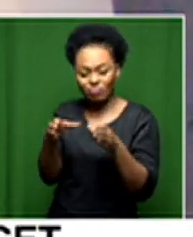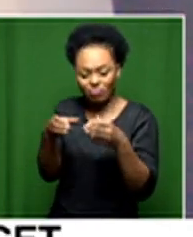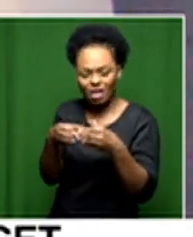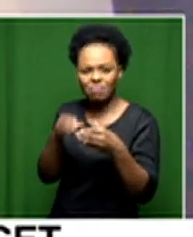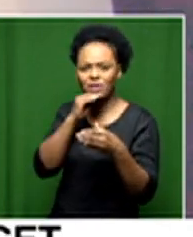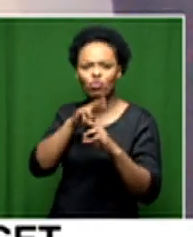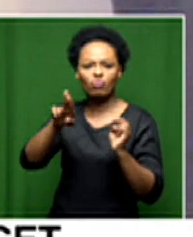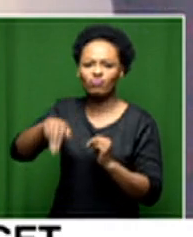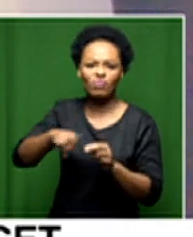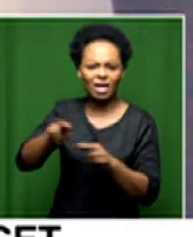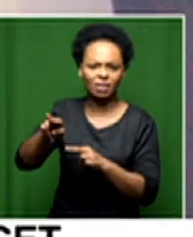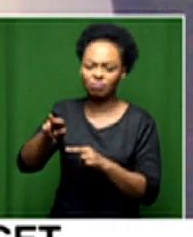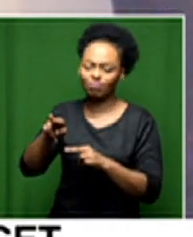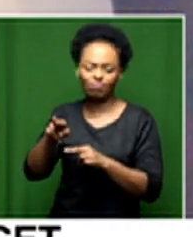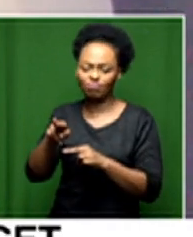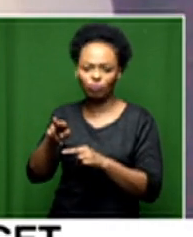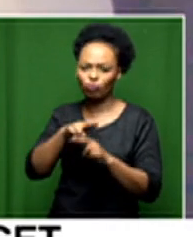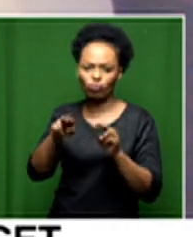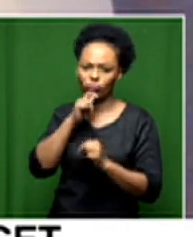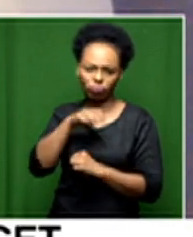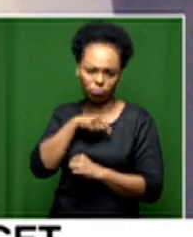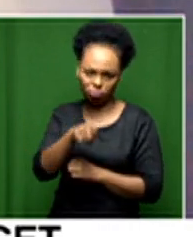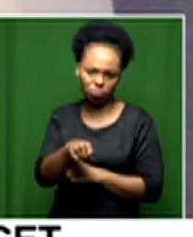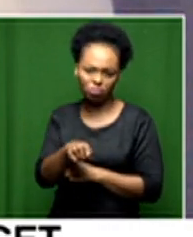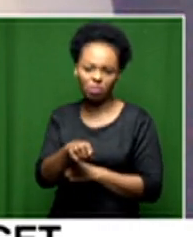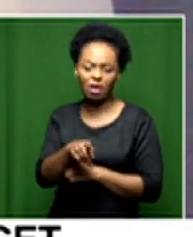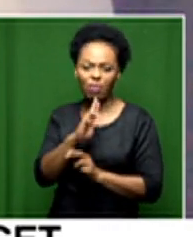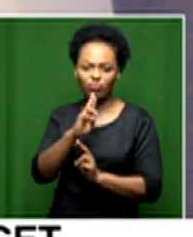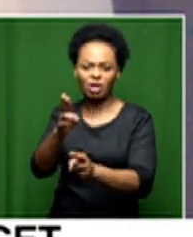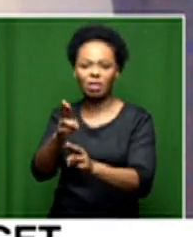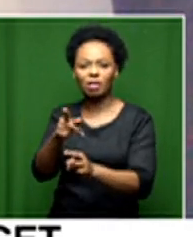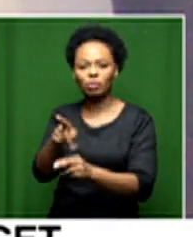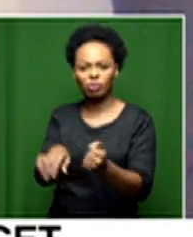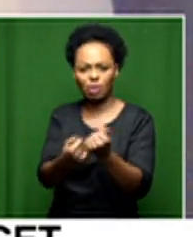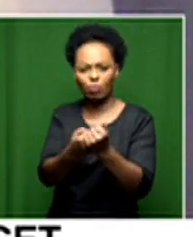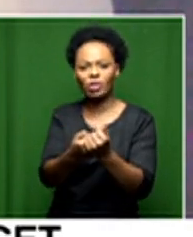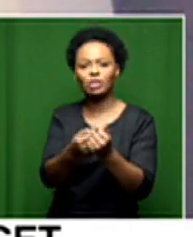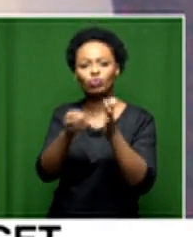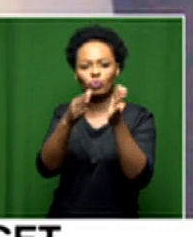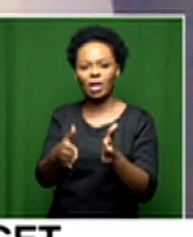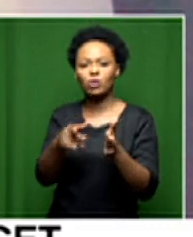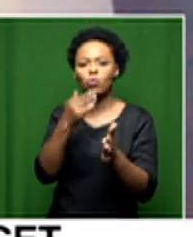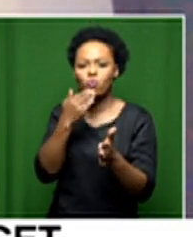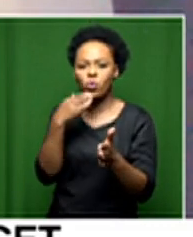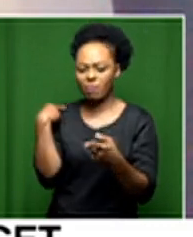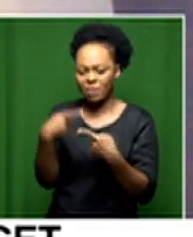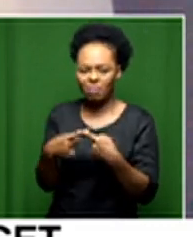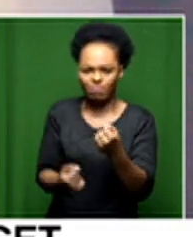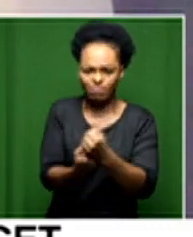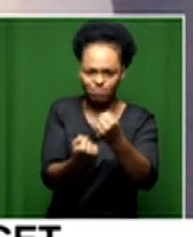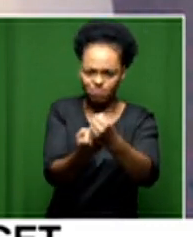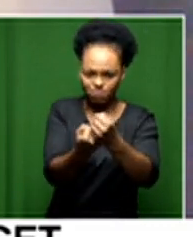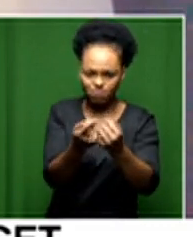not ready to pronounce on the students that are funded. So the way in which we work, we